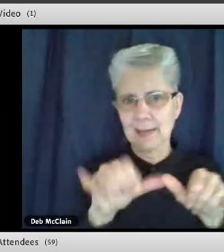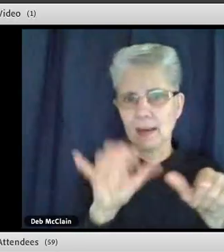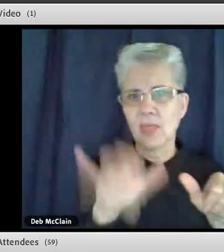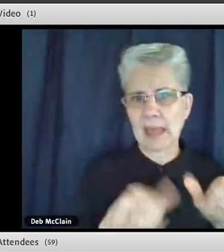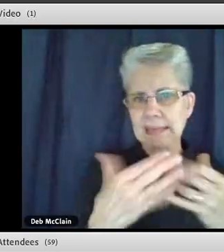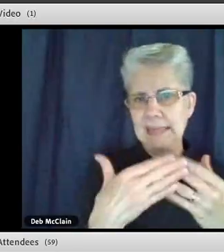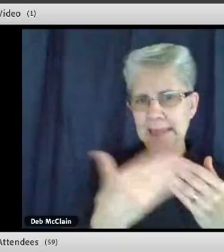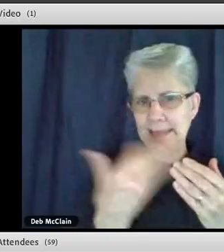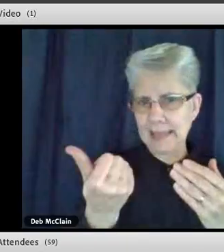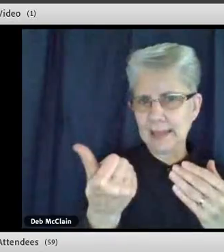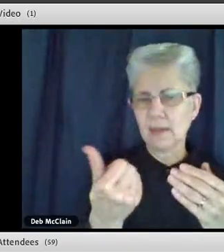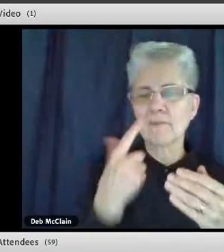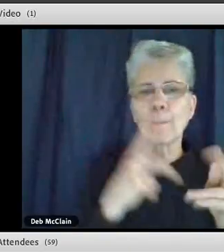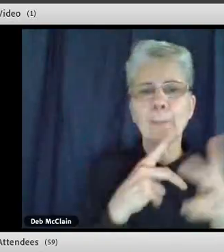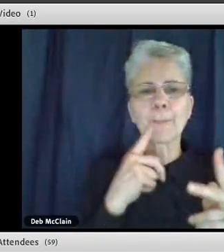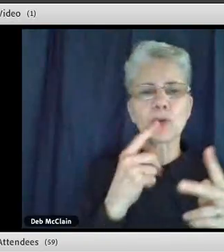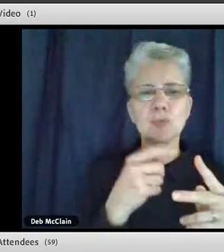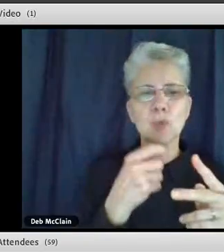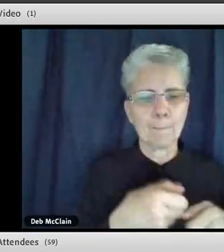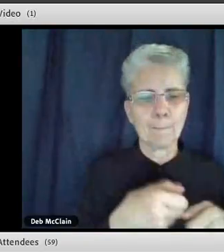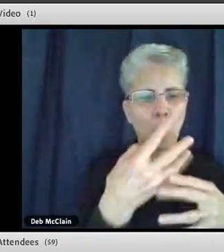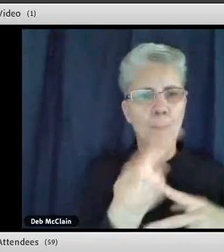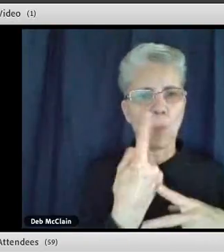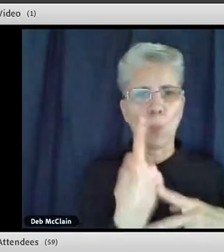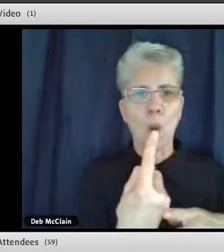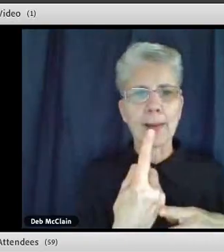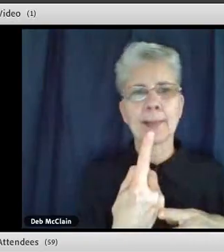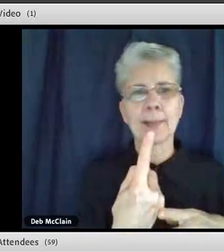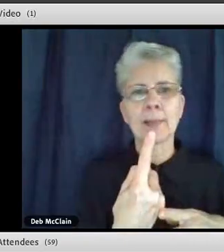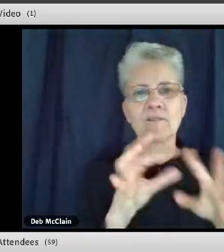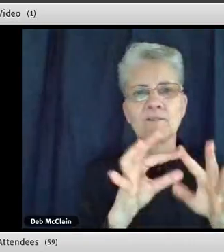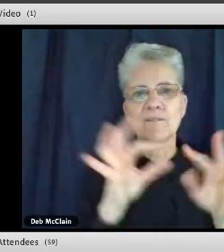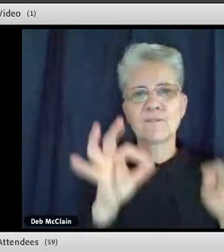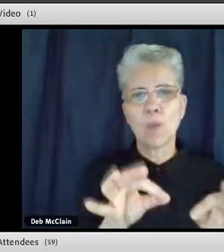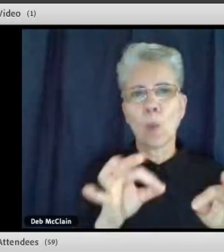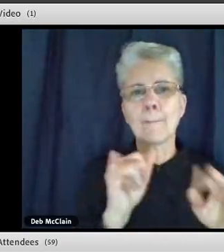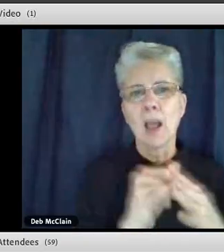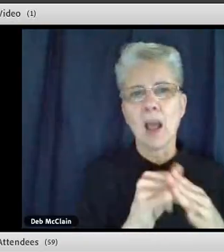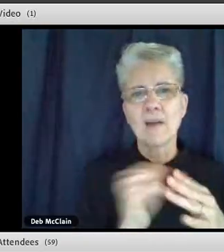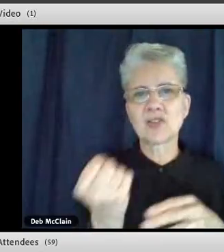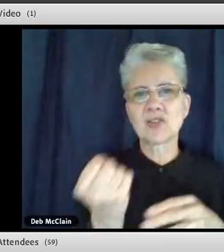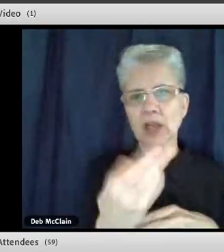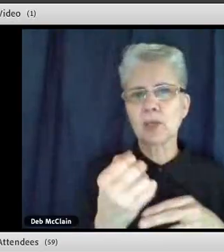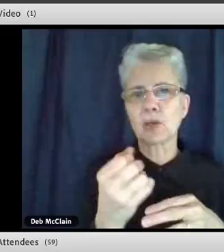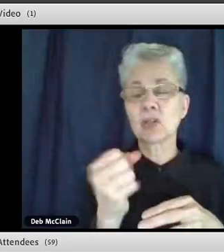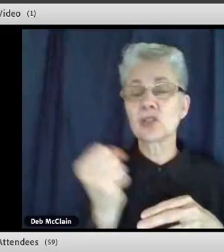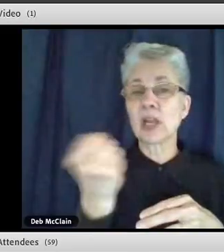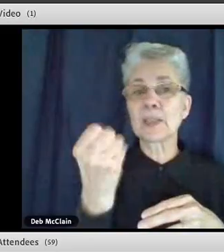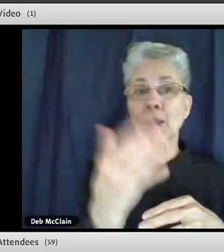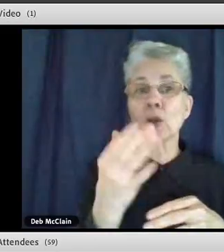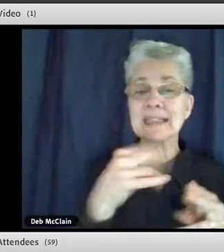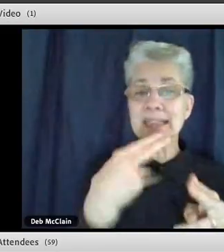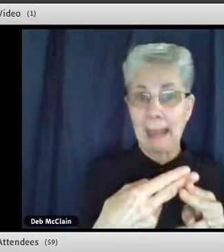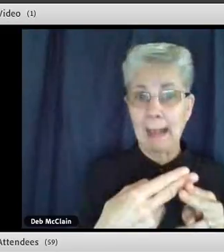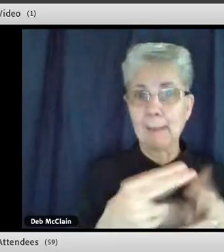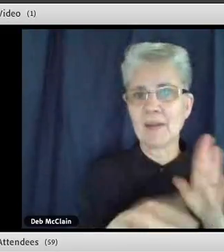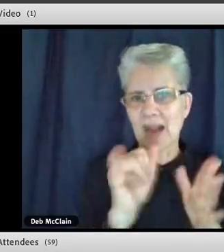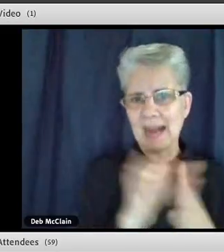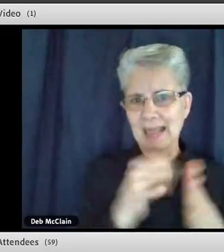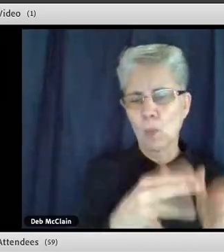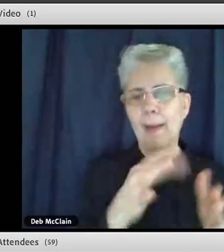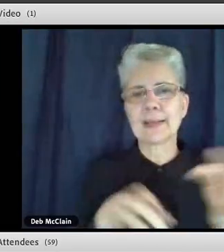easier for people to look under just one form of Shakespeare's name and find it that way, as opposed to trying